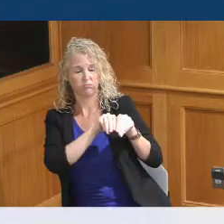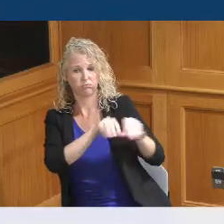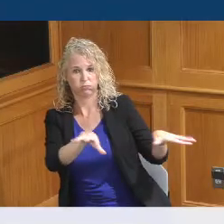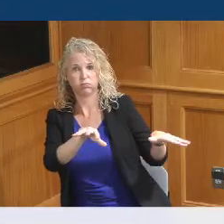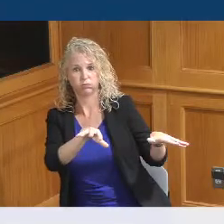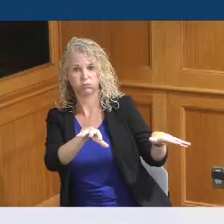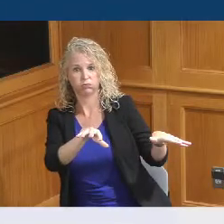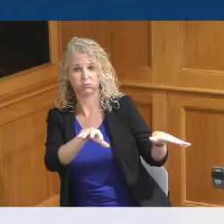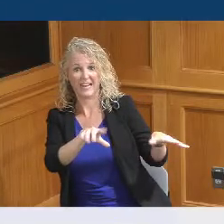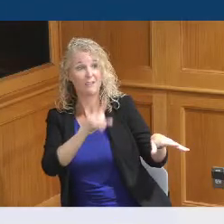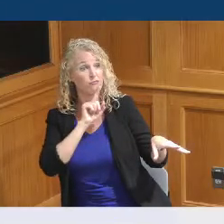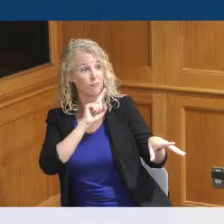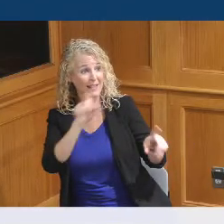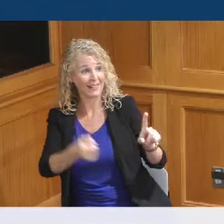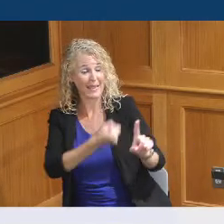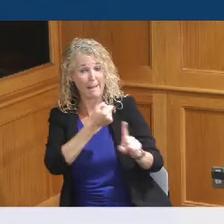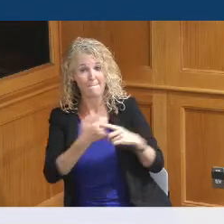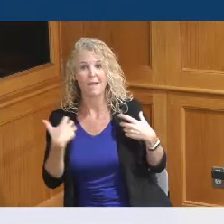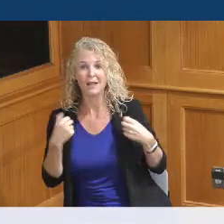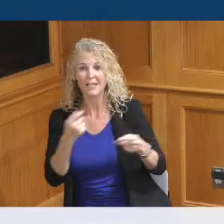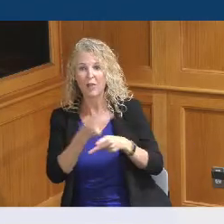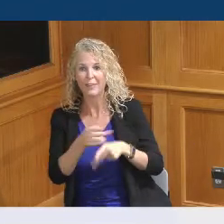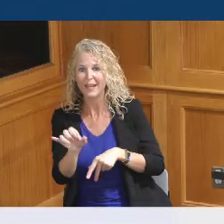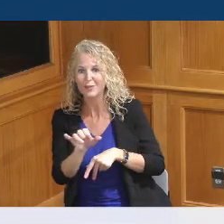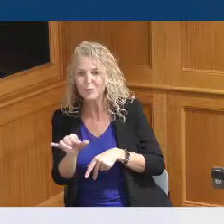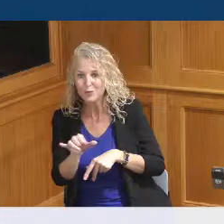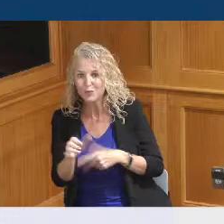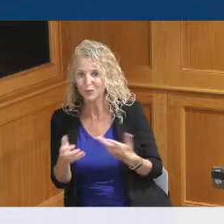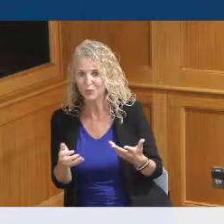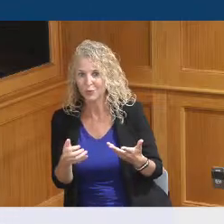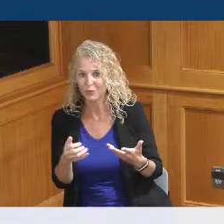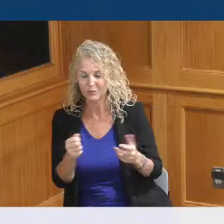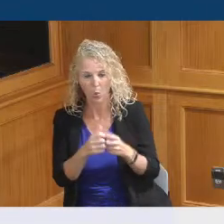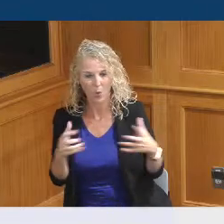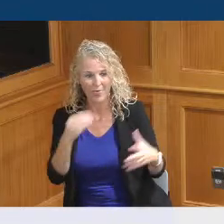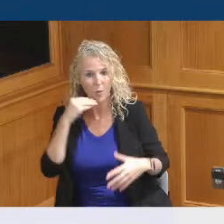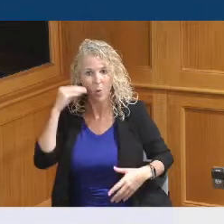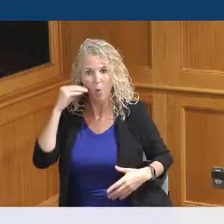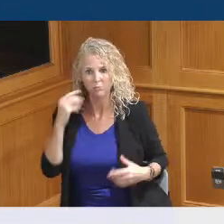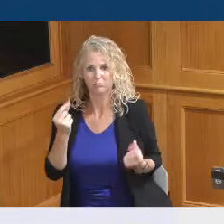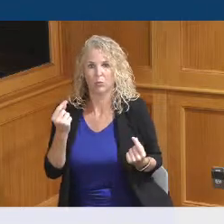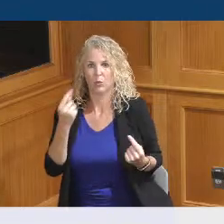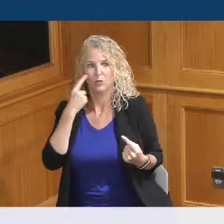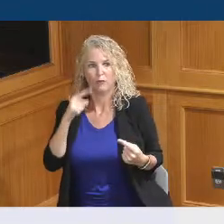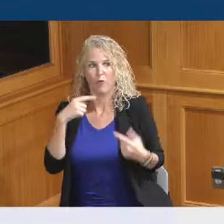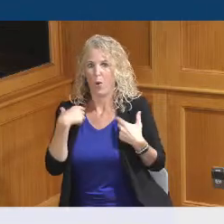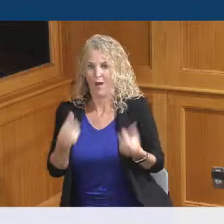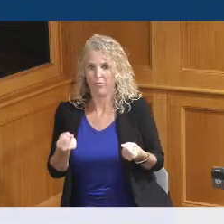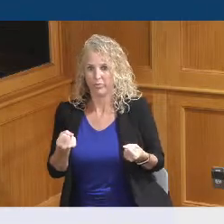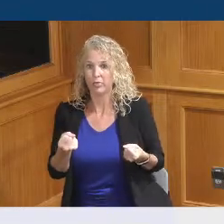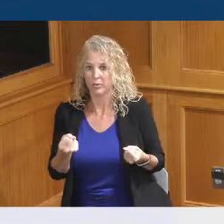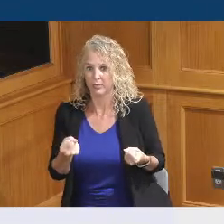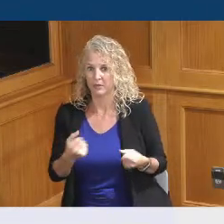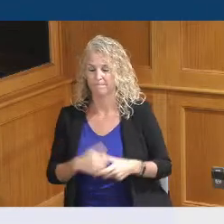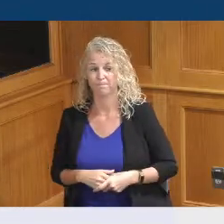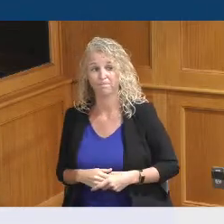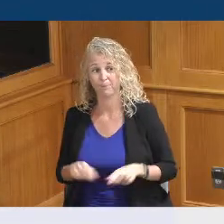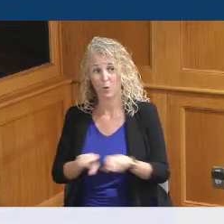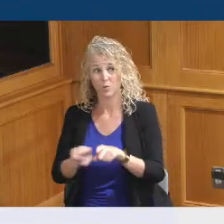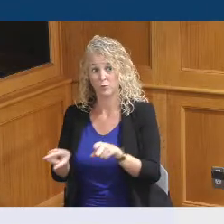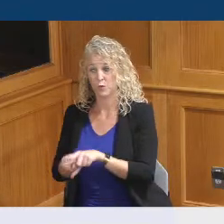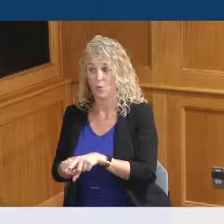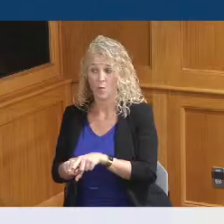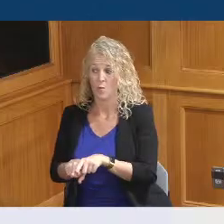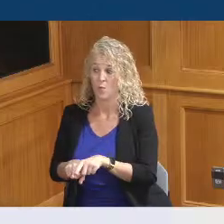affect healthcare and affect everyone's health because housing is foundational and fundamental. We have also just